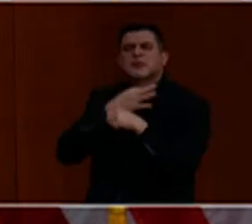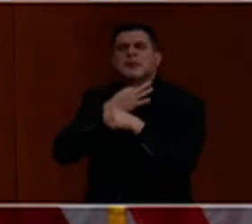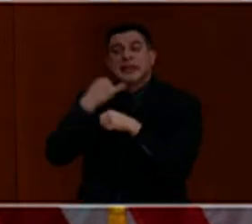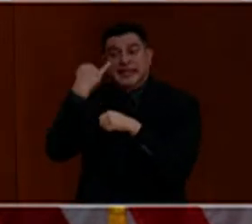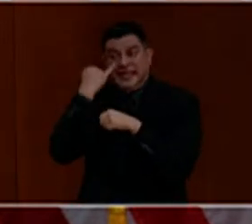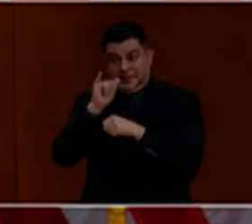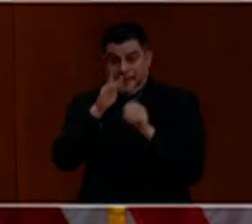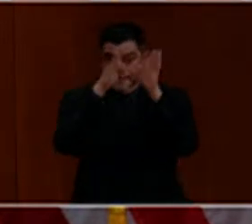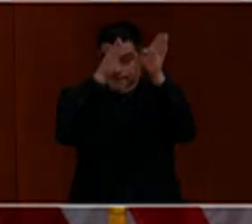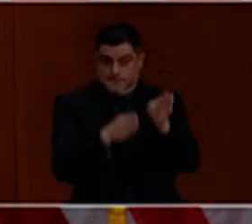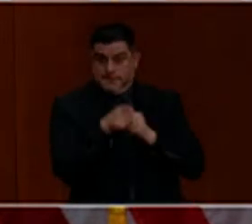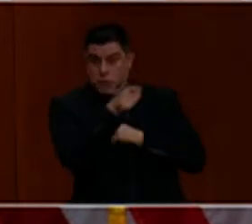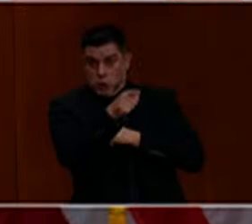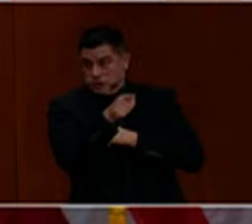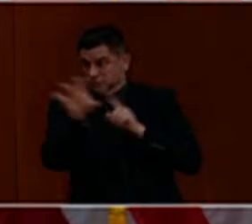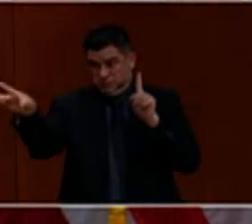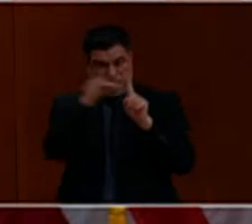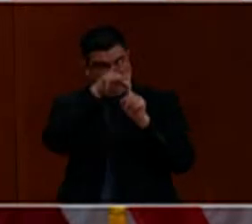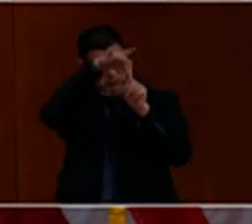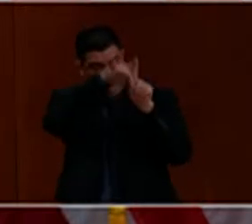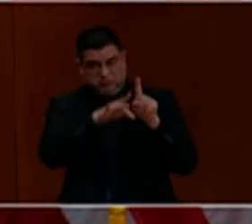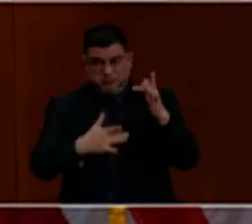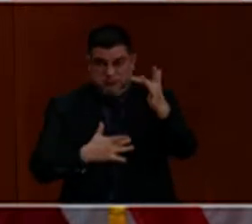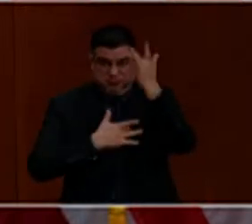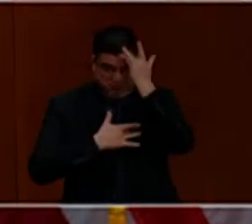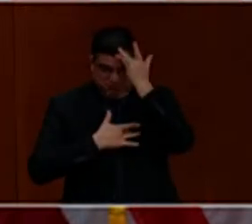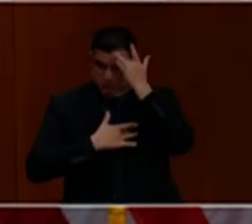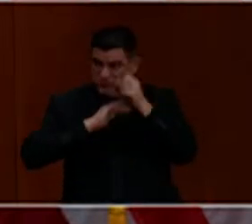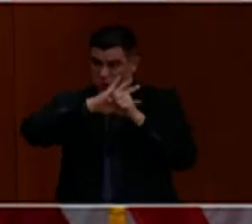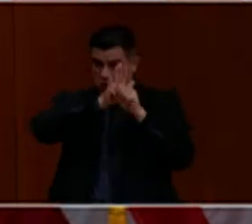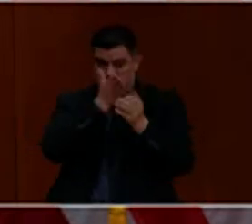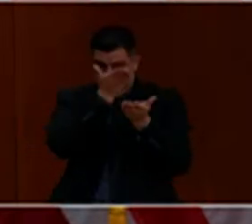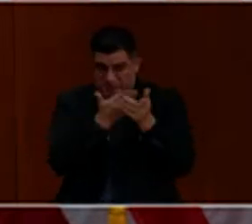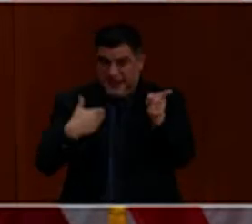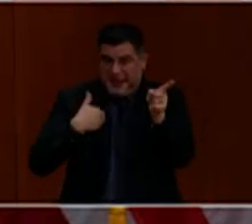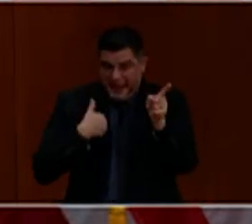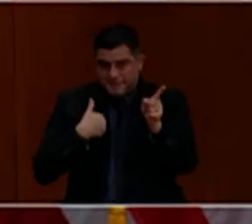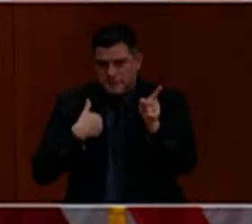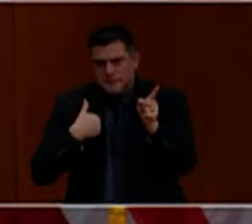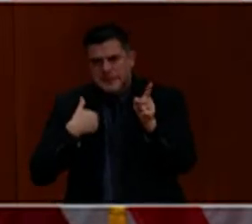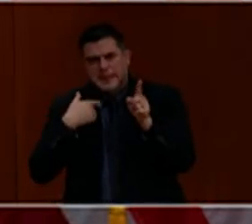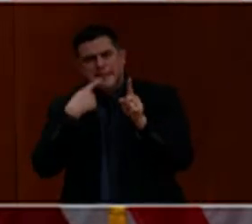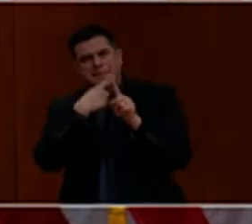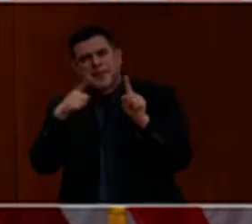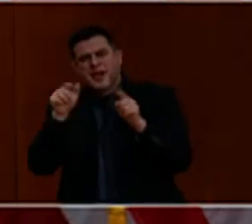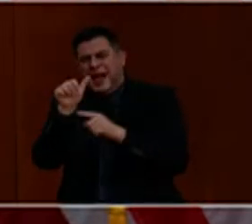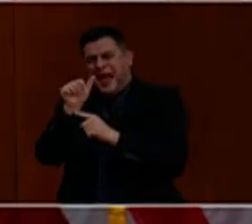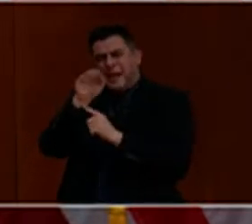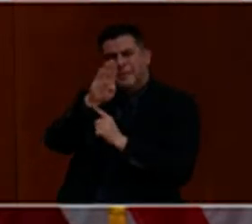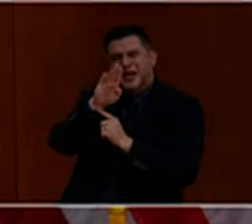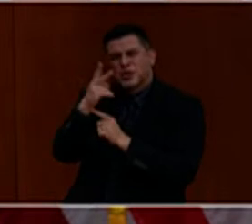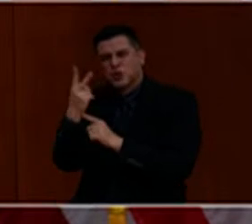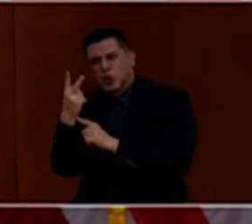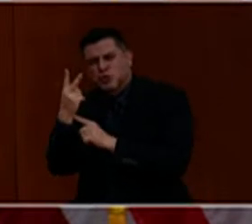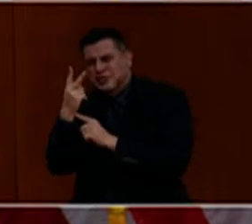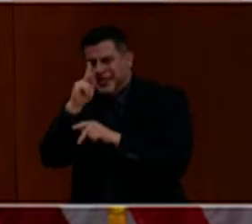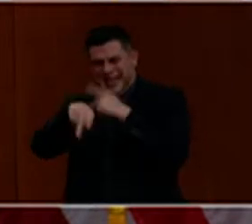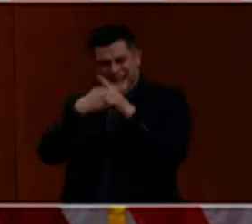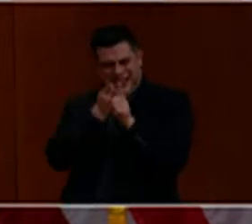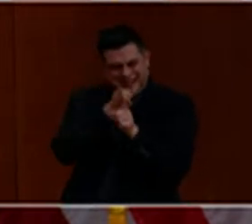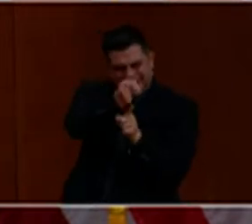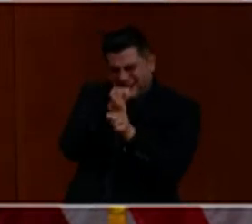the blood, because I know the IgM antibodies, then the IgG, but it takes a little bit of time. But if they give right